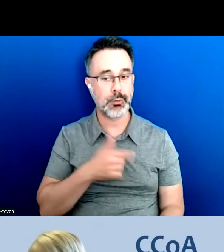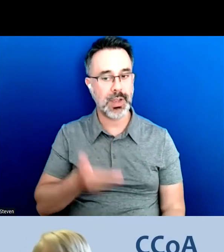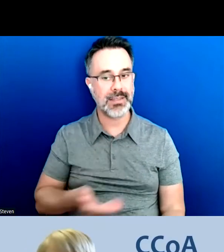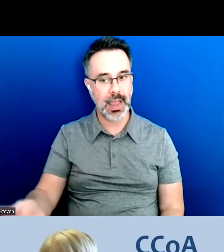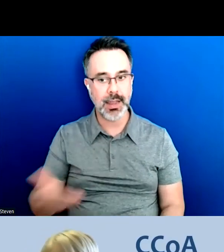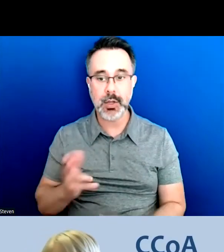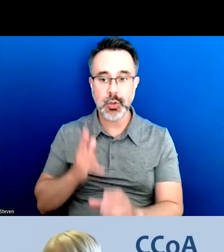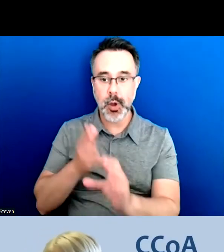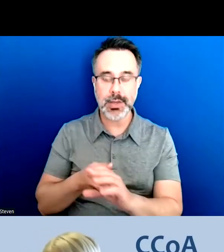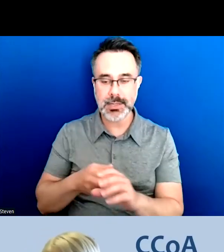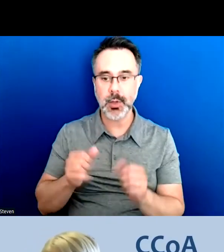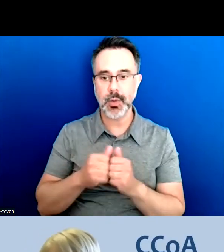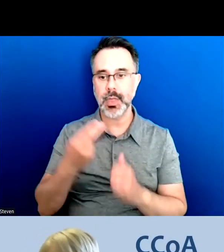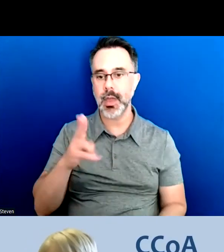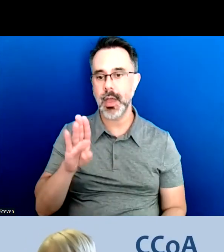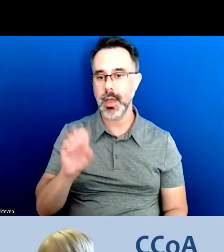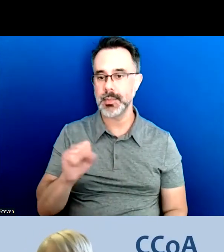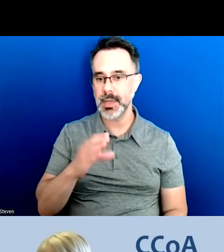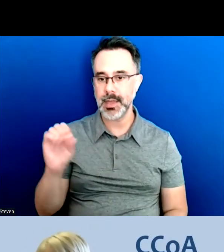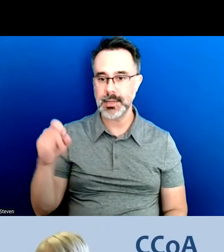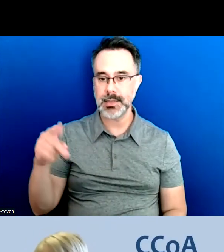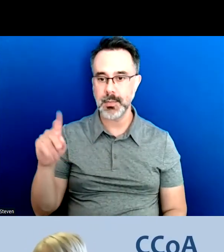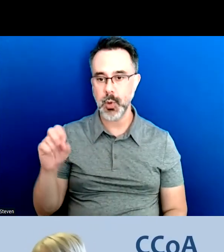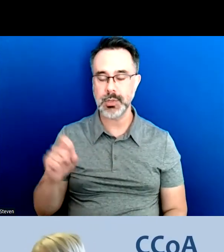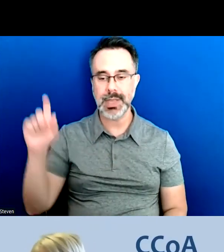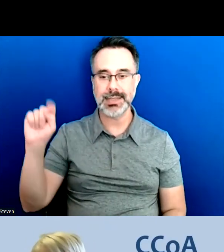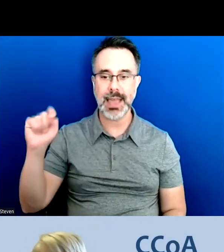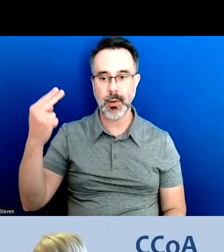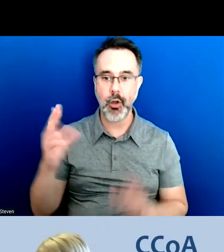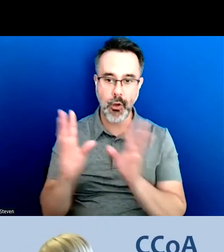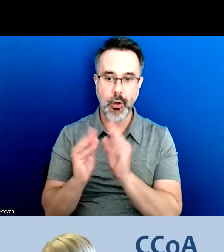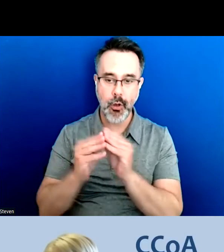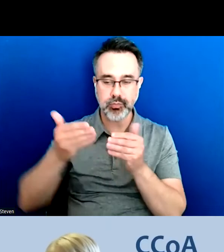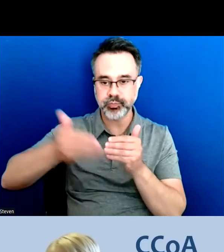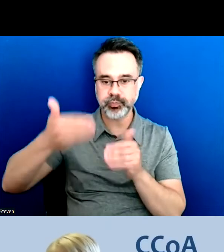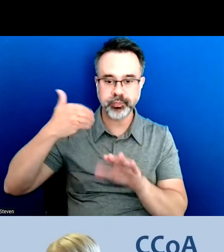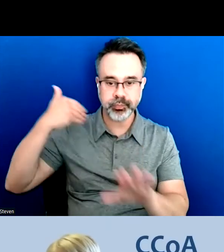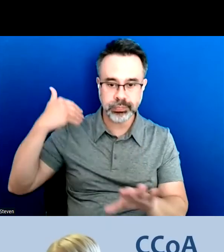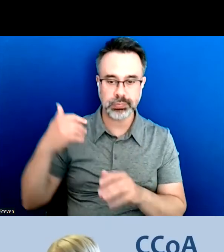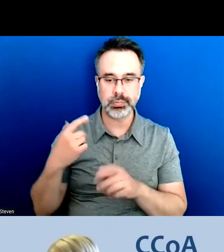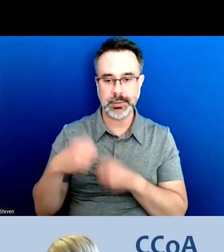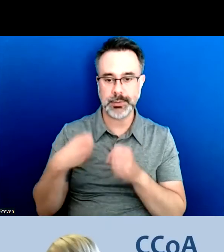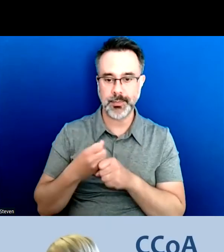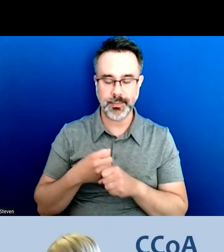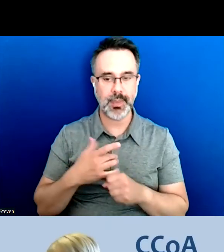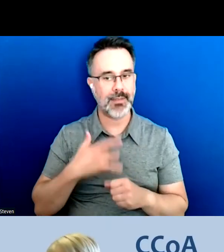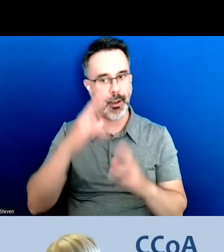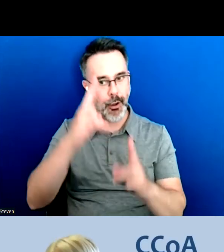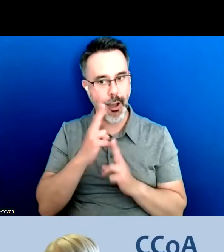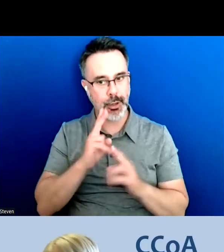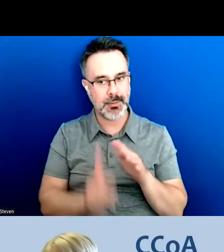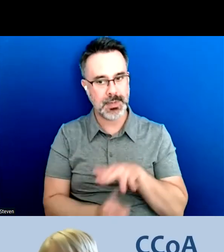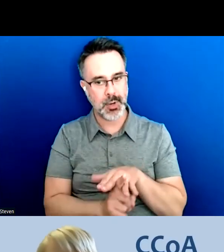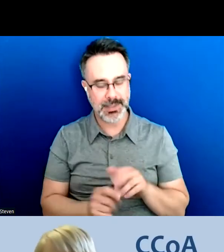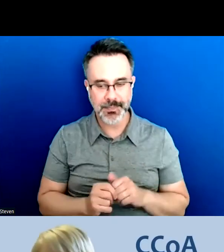participate with the hubs and spokes town halls that occurred over the past year, and felt very honored to be present. I had